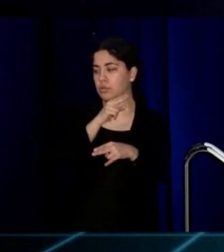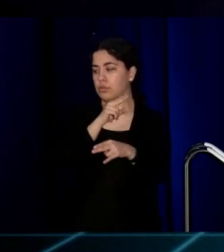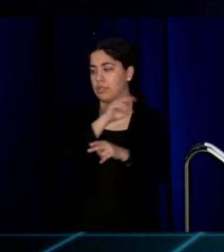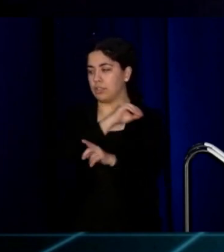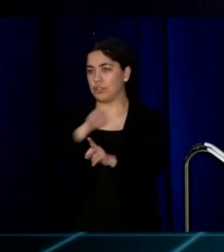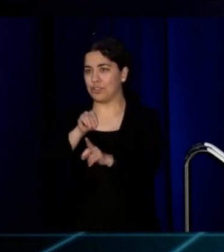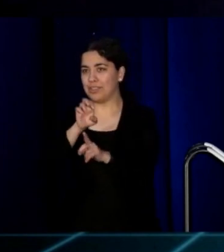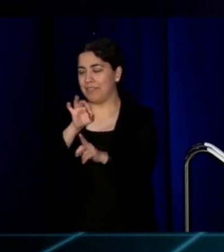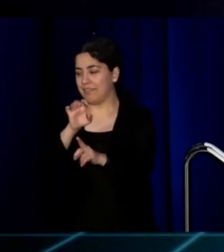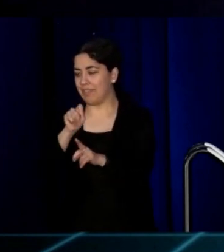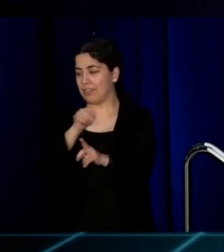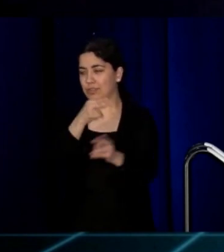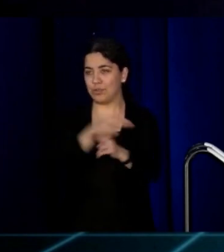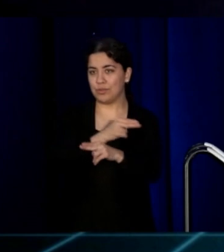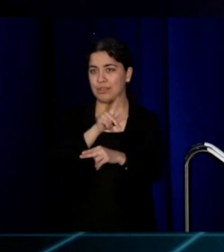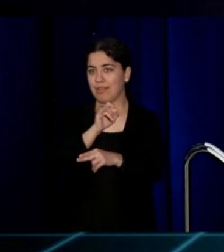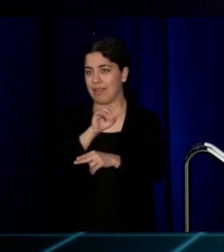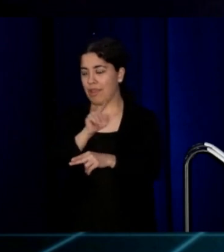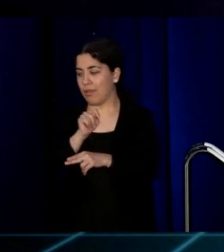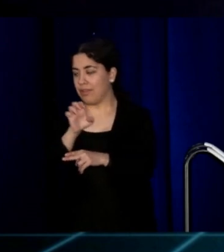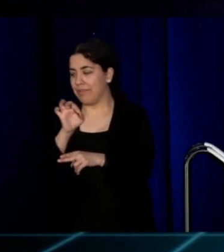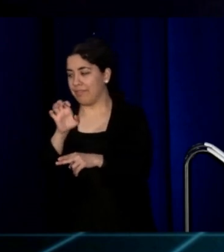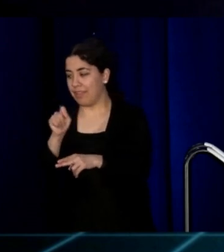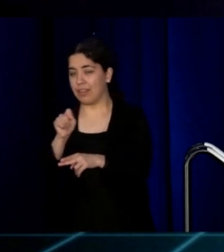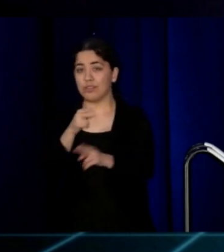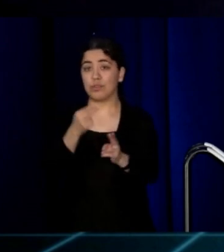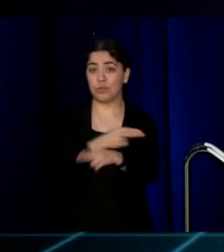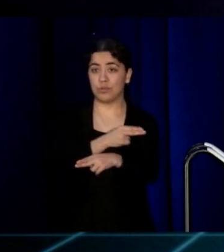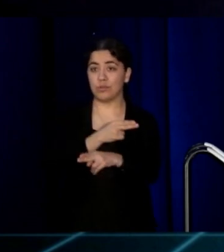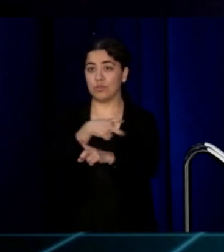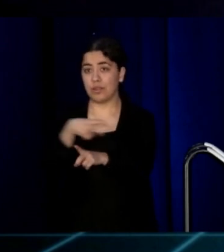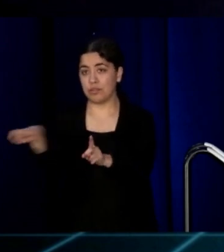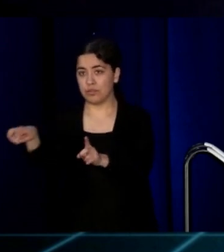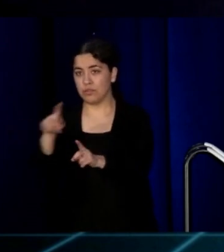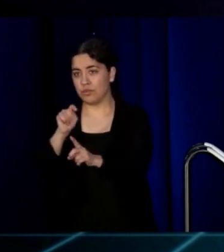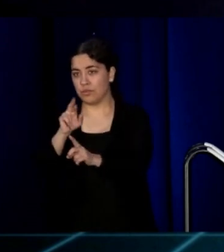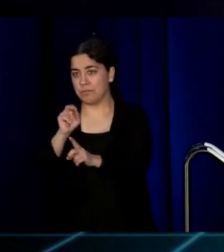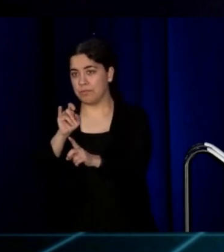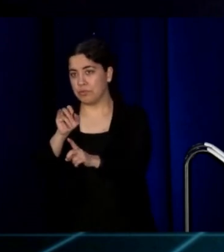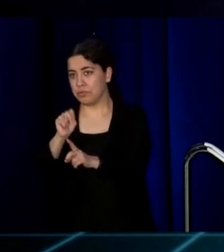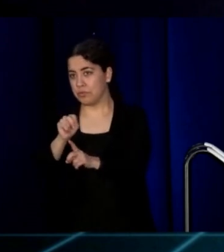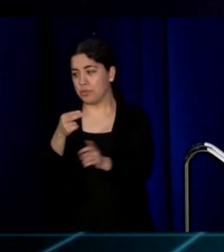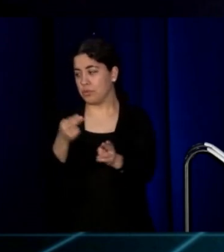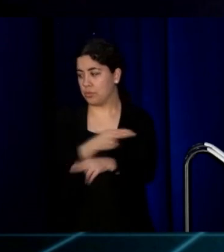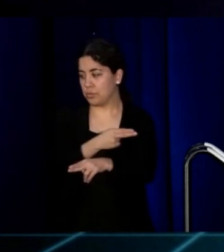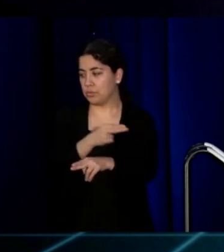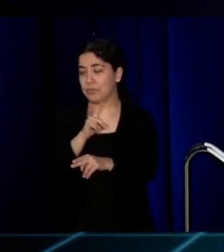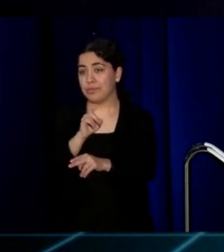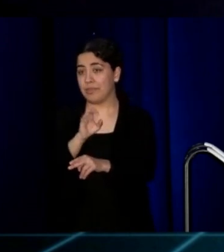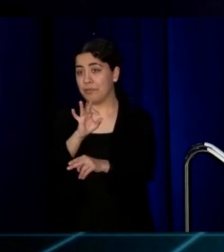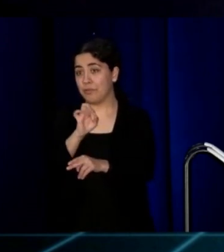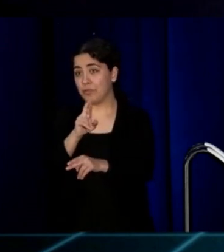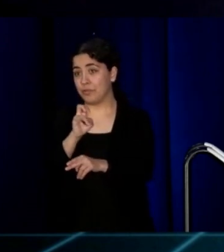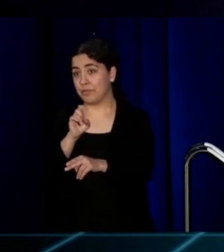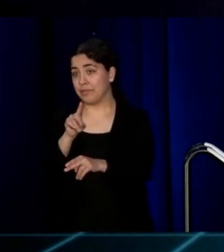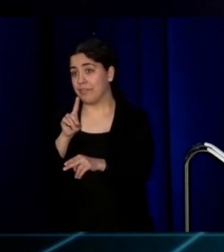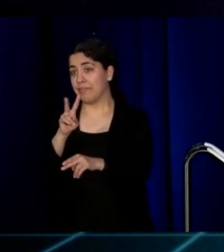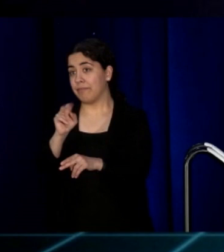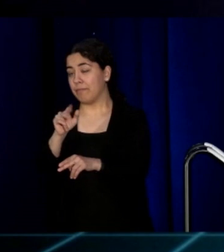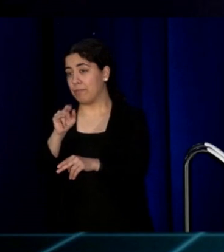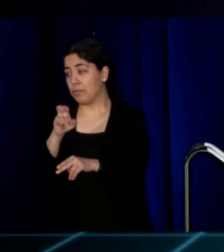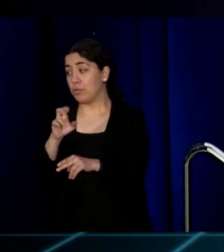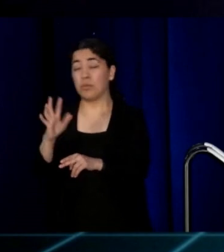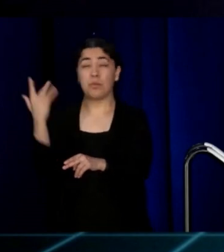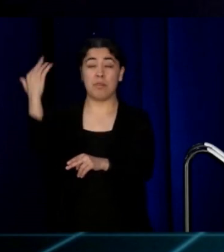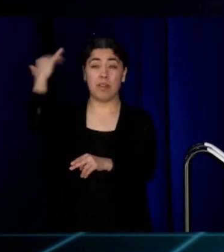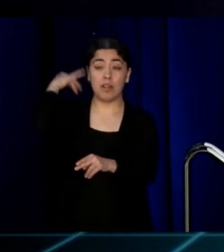layout effect as if we didn't have enough use effect hooks. And then we have use transition and use deferred value because a while ago React had